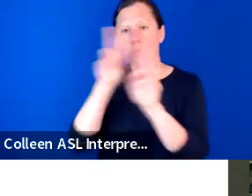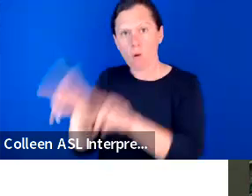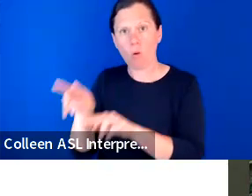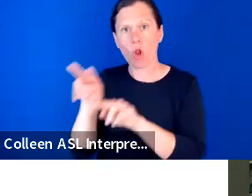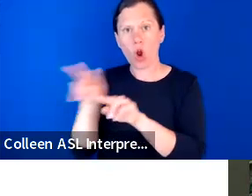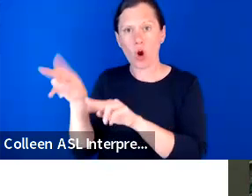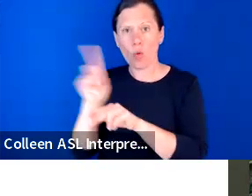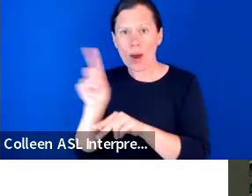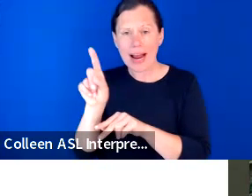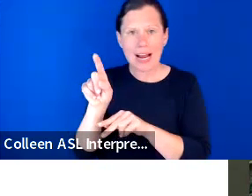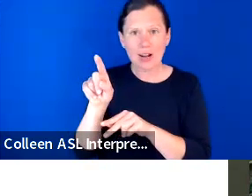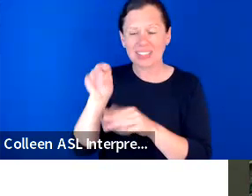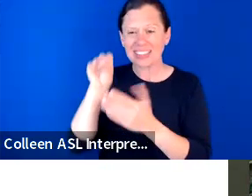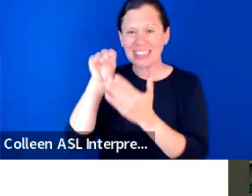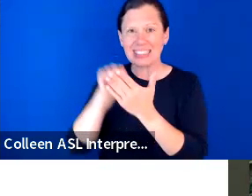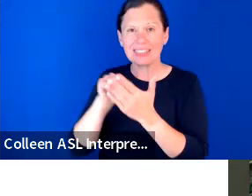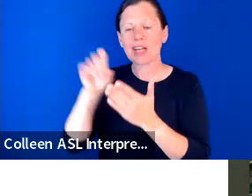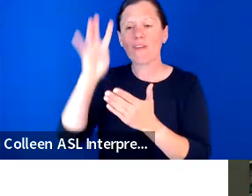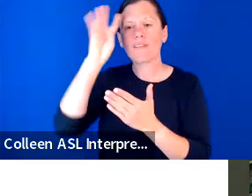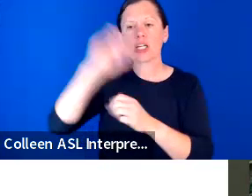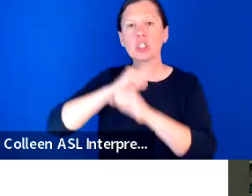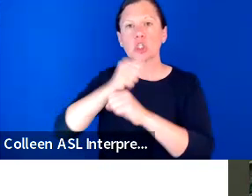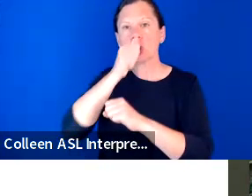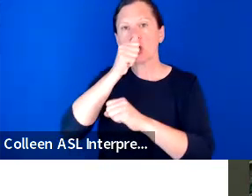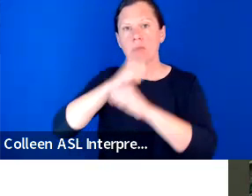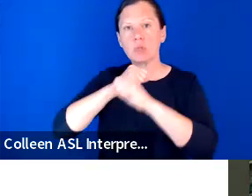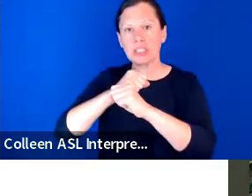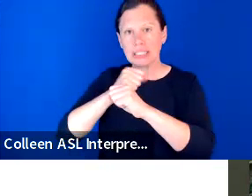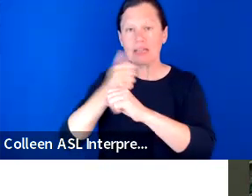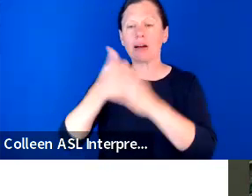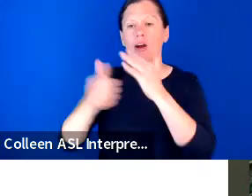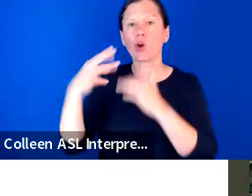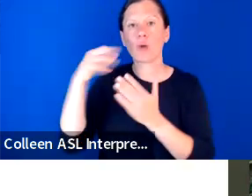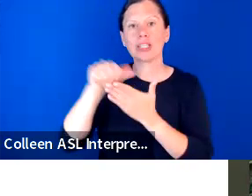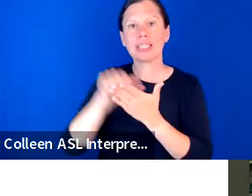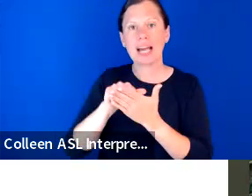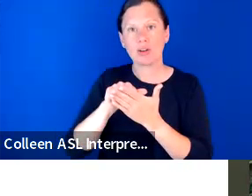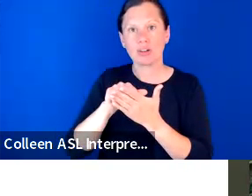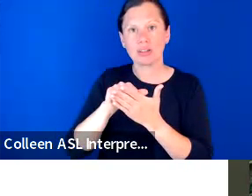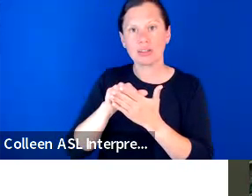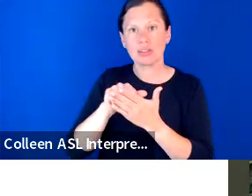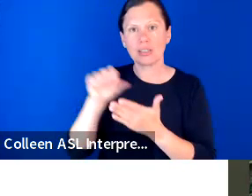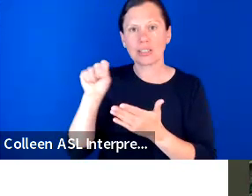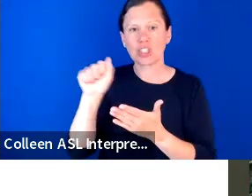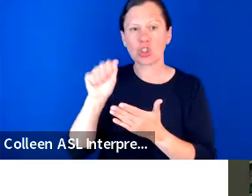Secure Access Washington account or SAW account if you don't already have one. And then you'll follow the